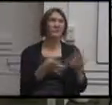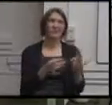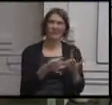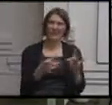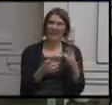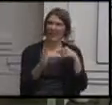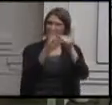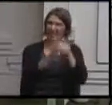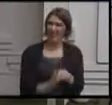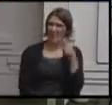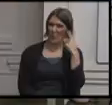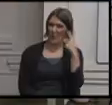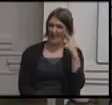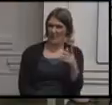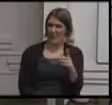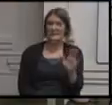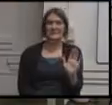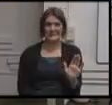made.